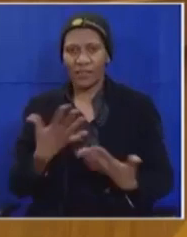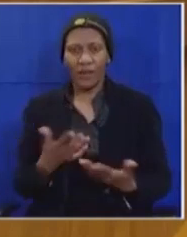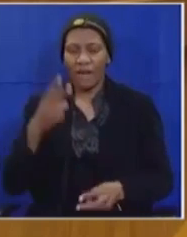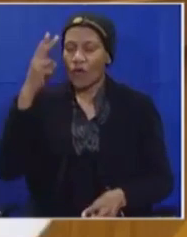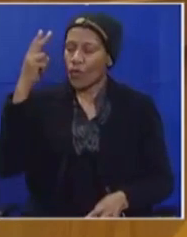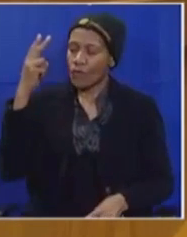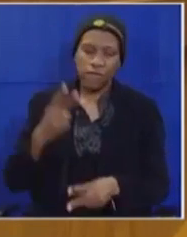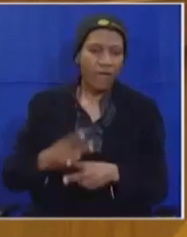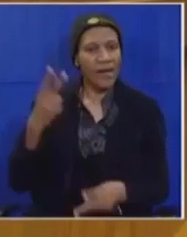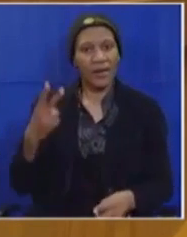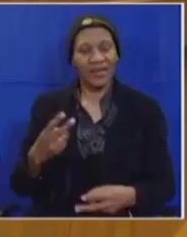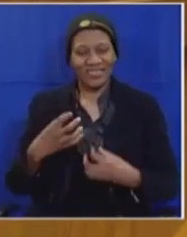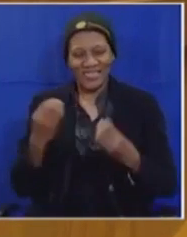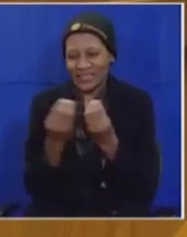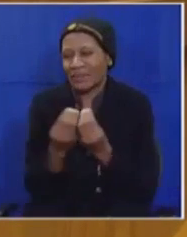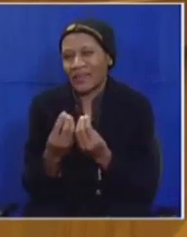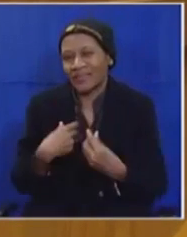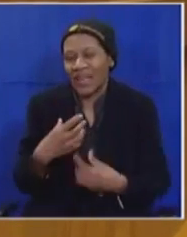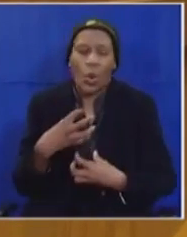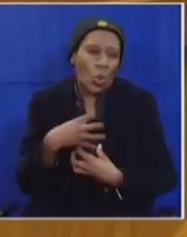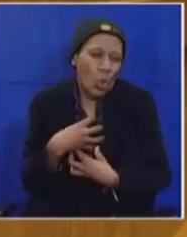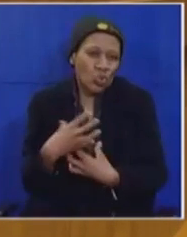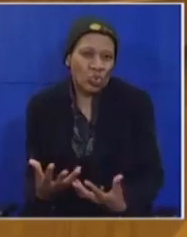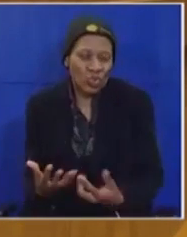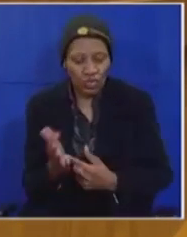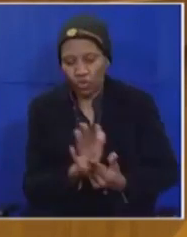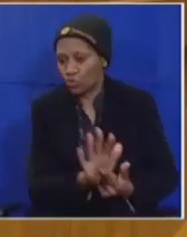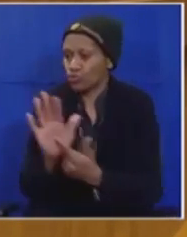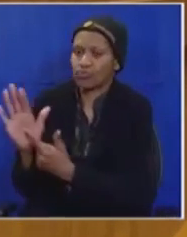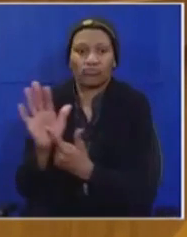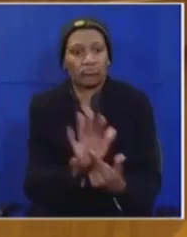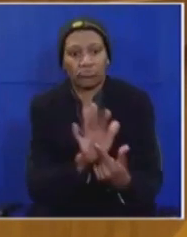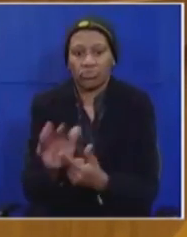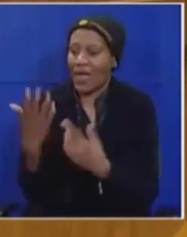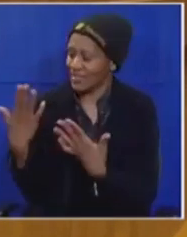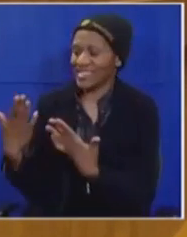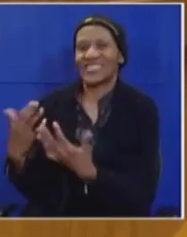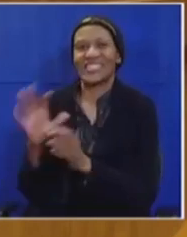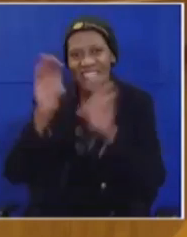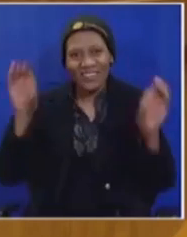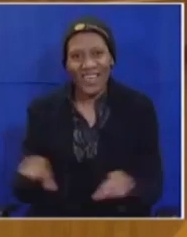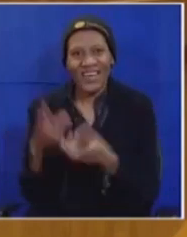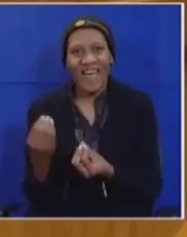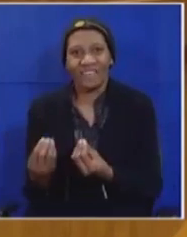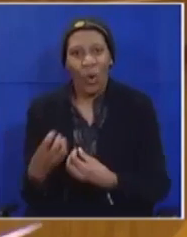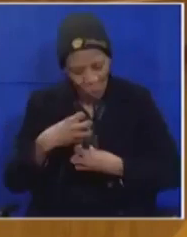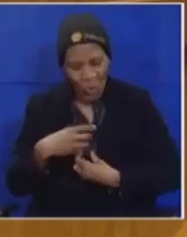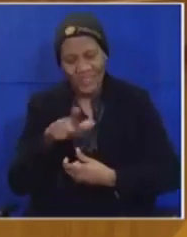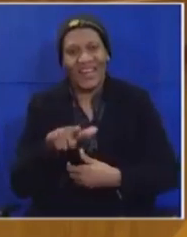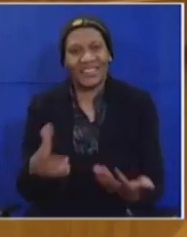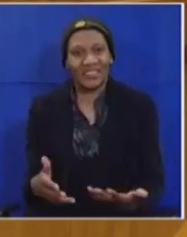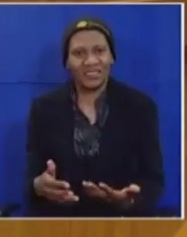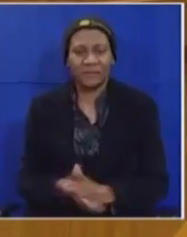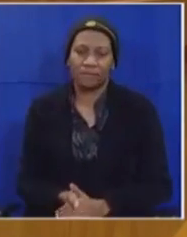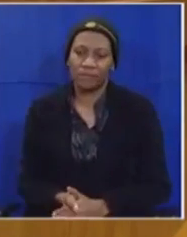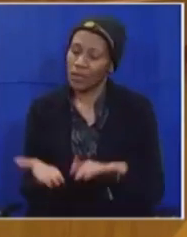they own something that they can show and demonstrate with their hands. So, Honorable Maimane,